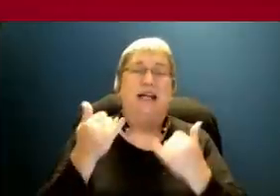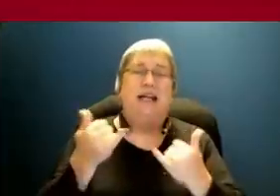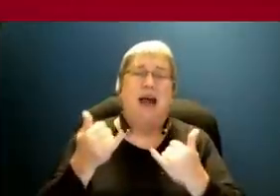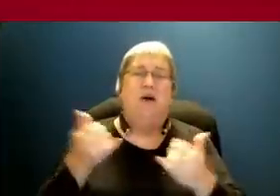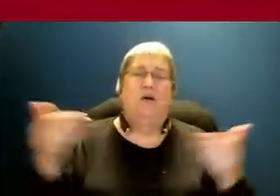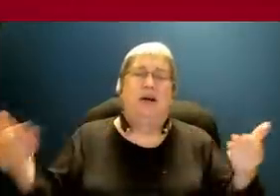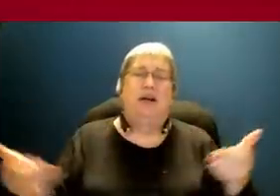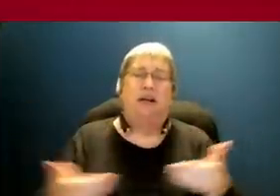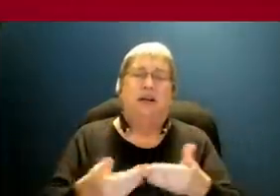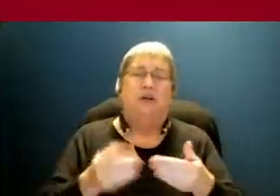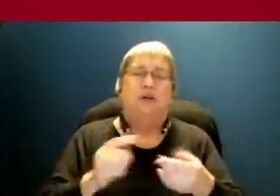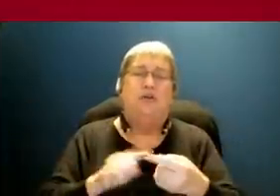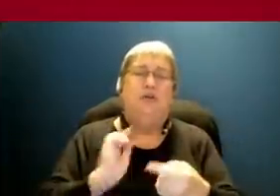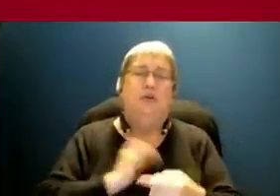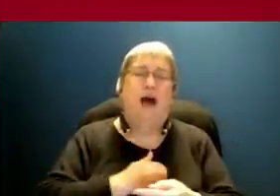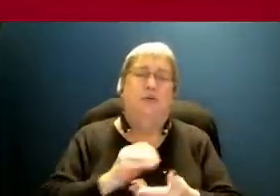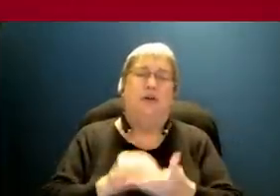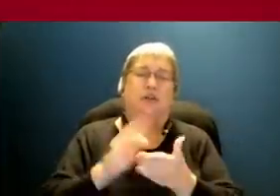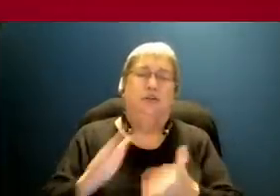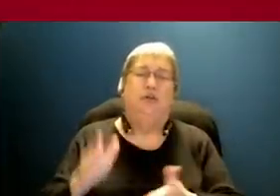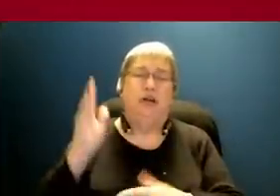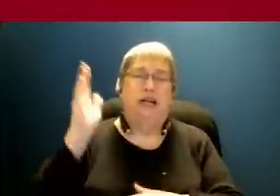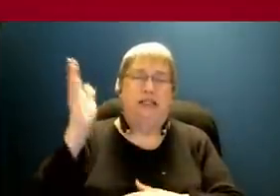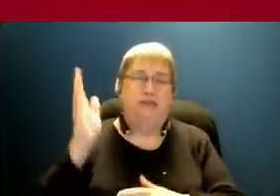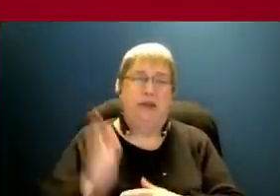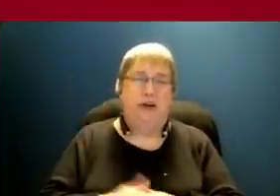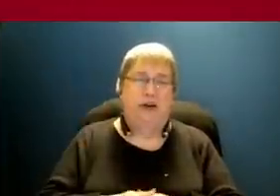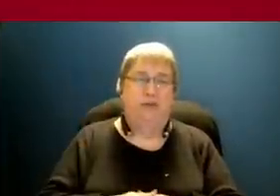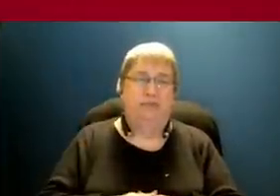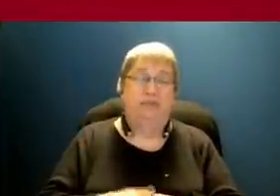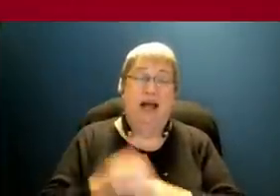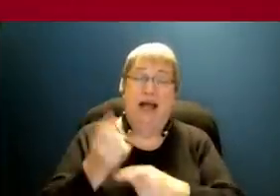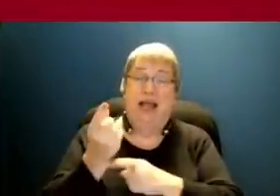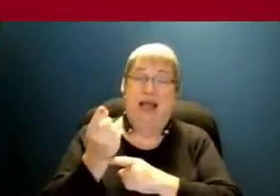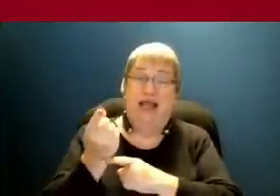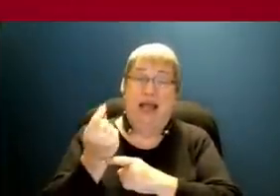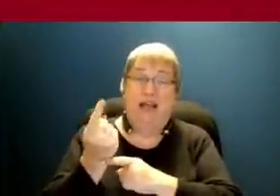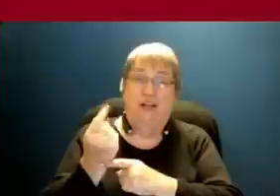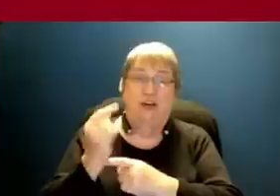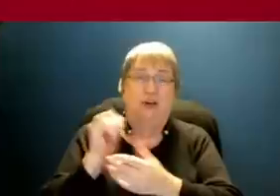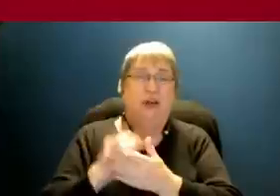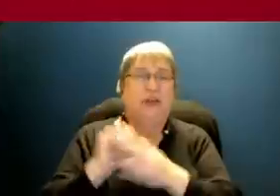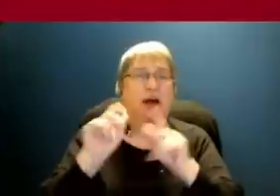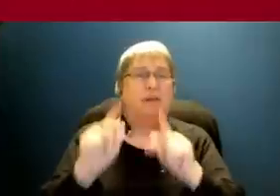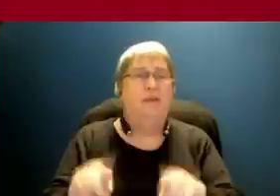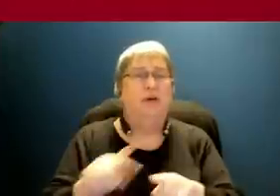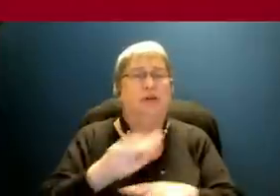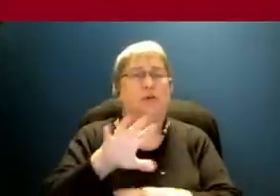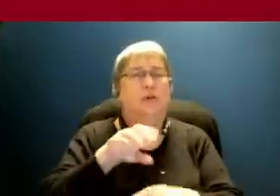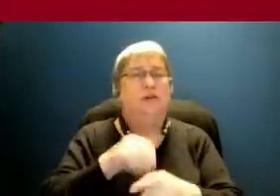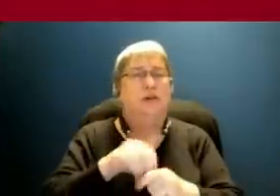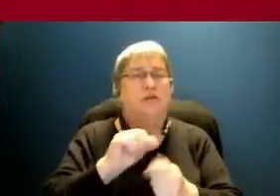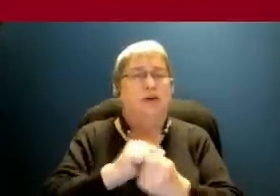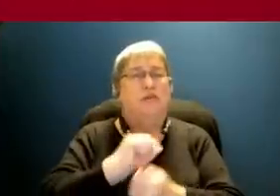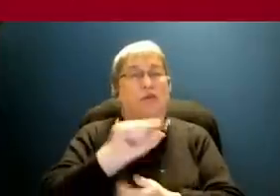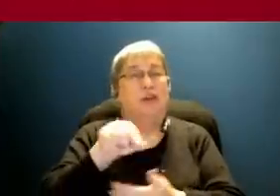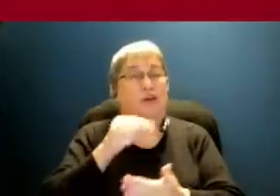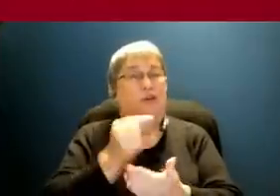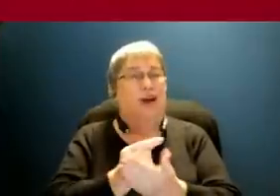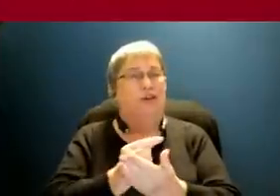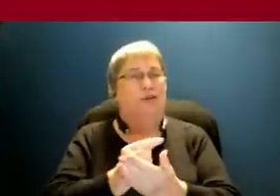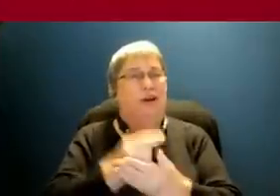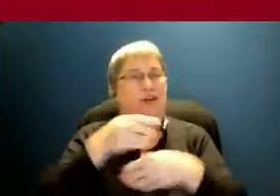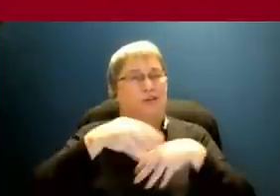student speaker. Just last year, this individual participated in a CSU Global commencement ceremony as she earned